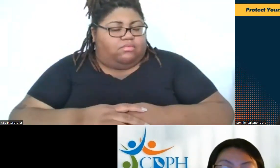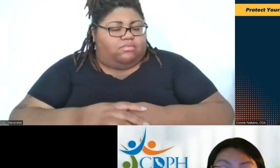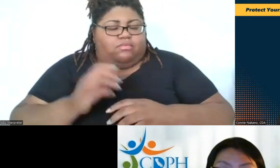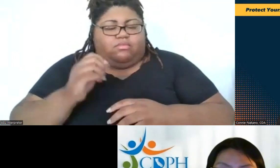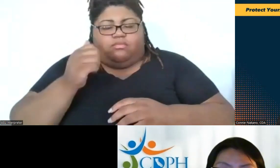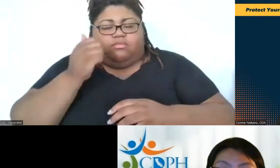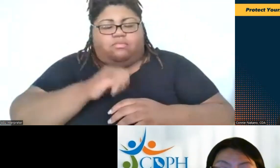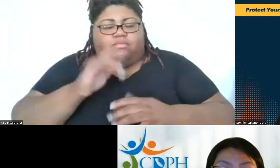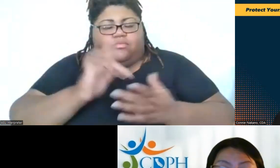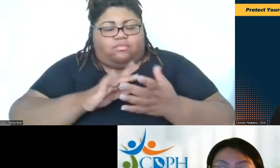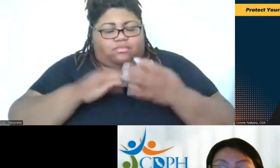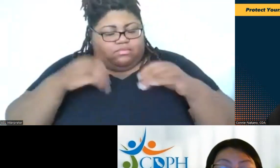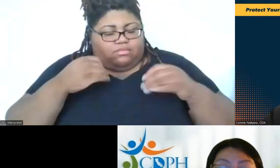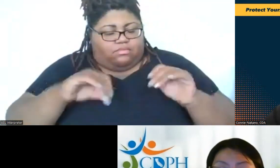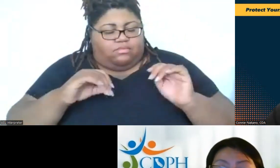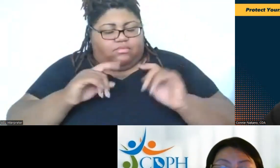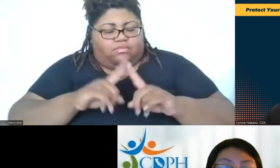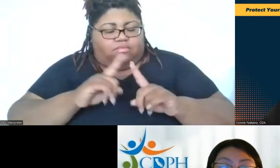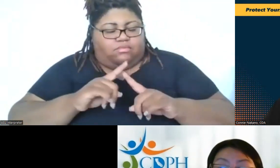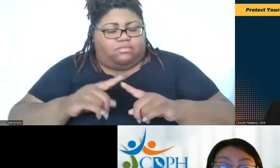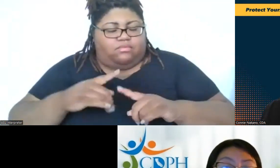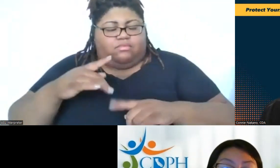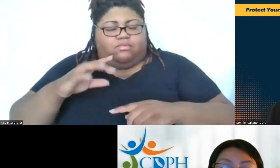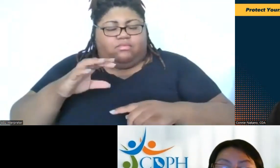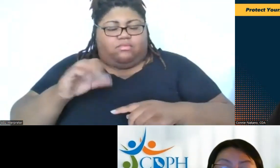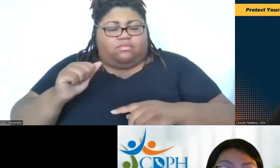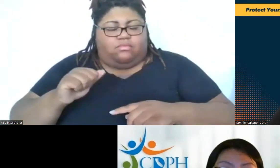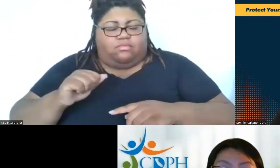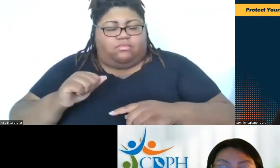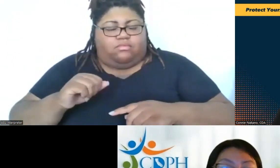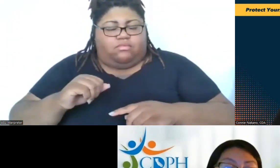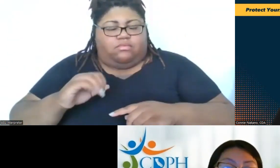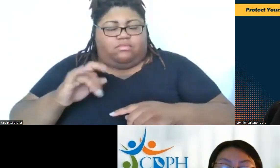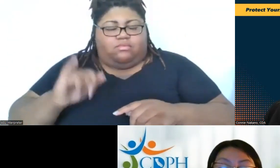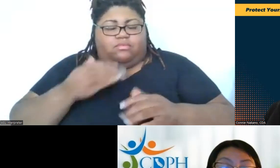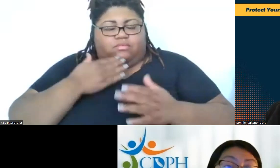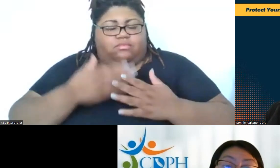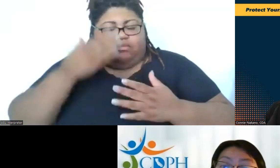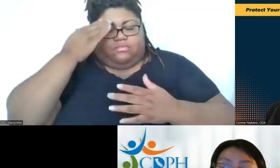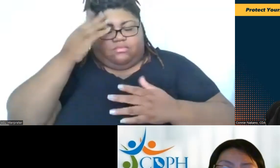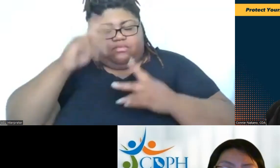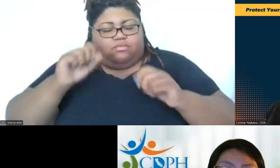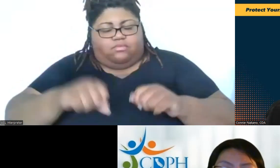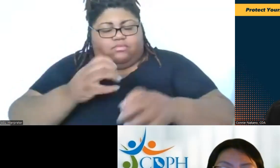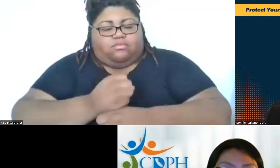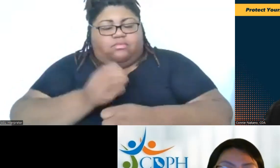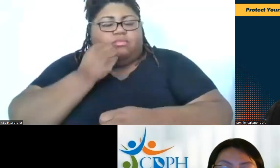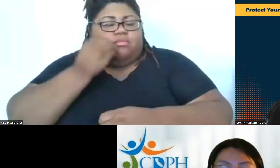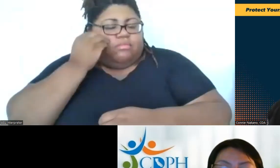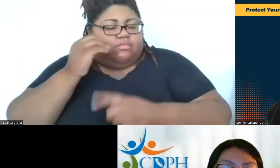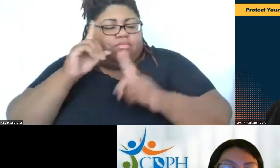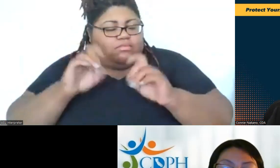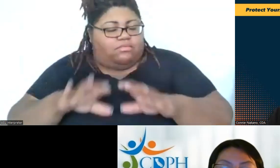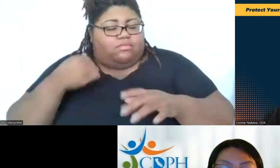The California Department of Public Health has been very clear that folks should accept at-home tests. We should really lower the bars for